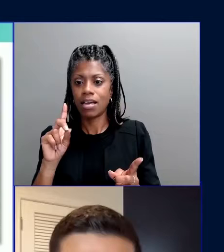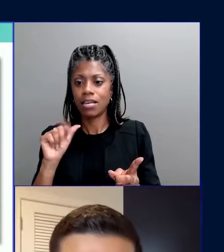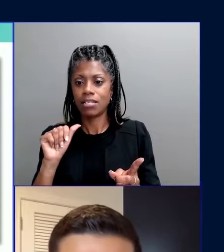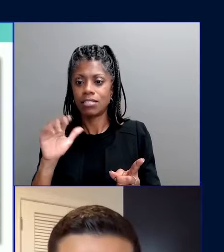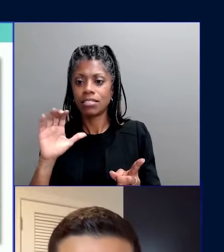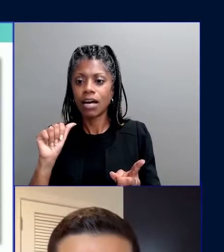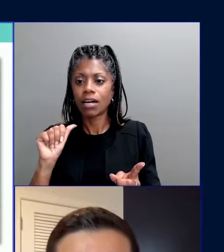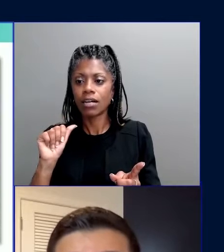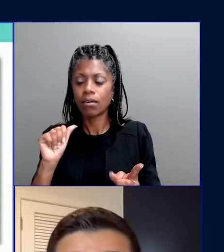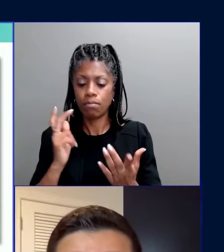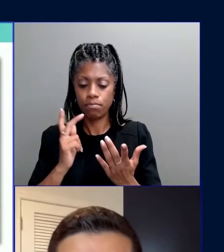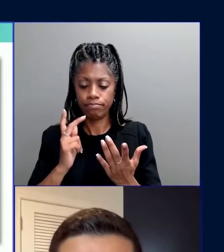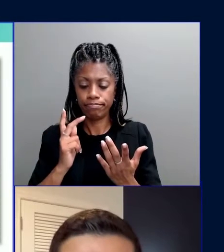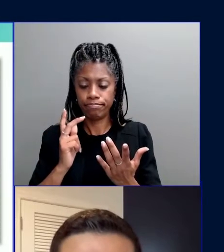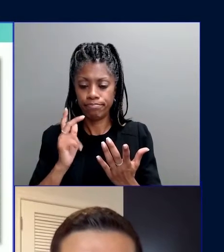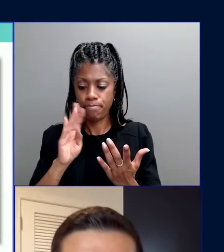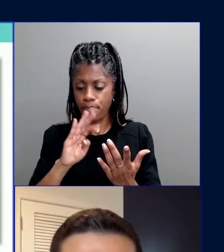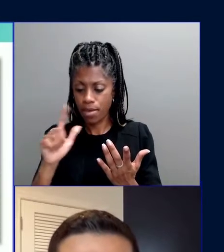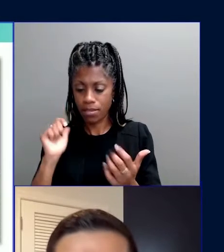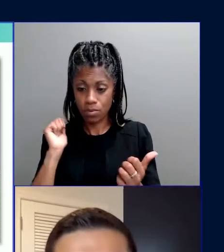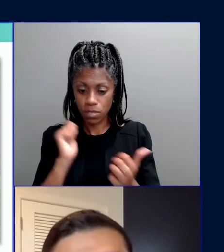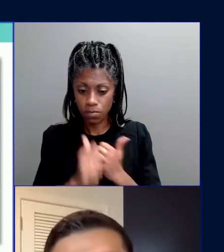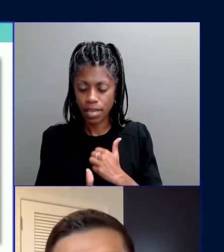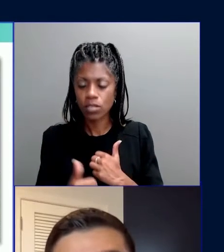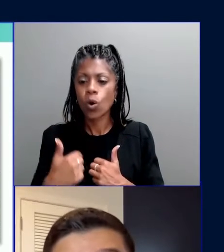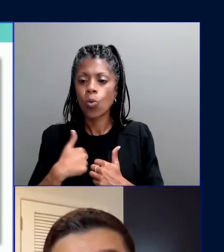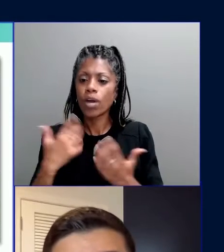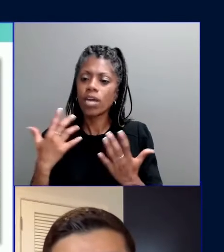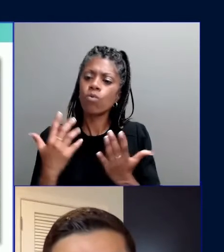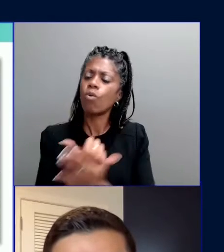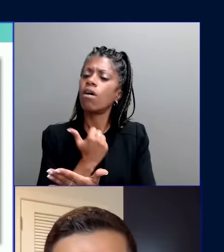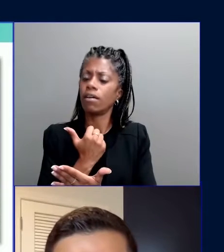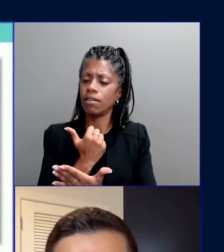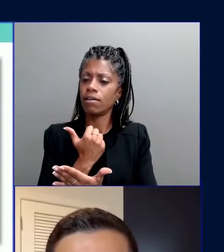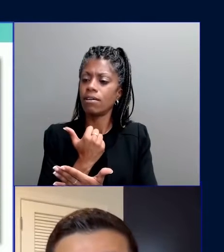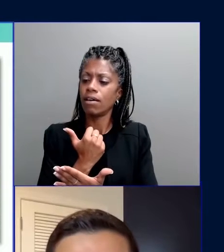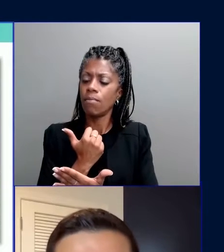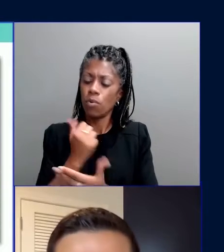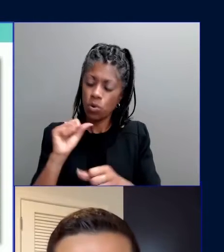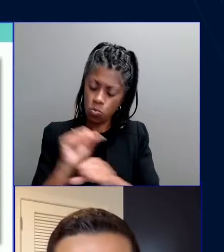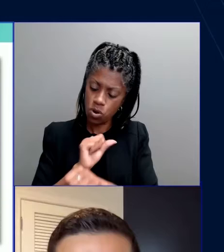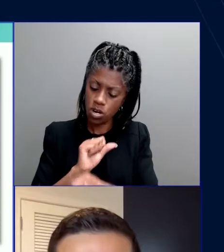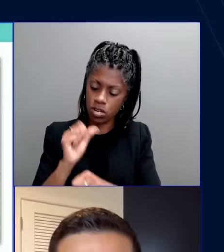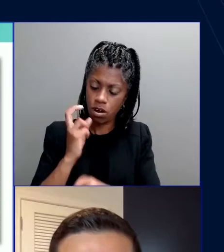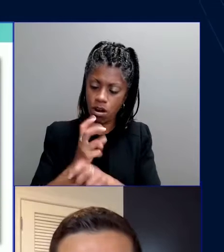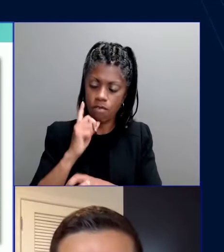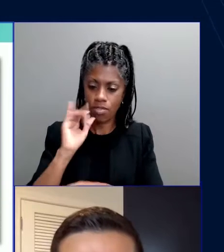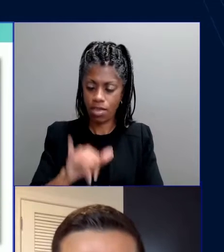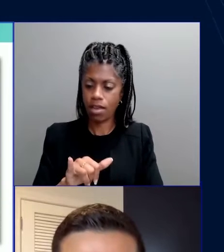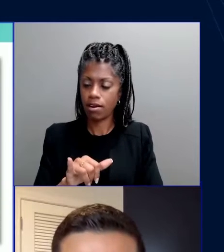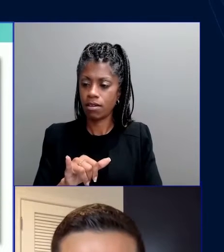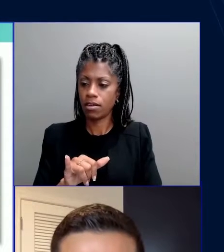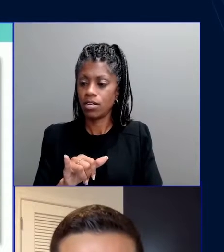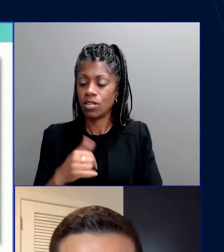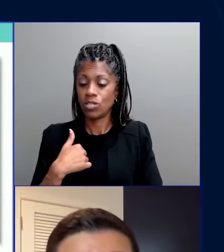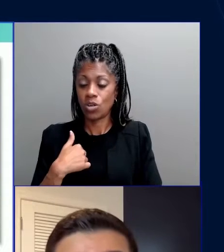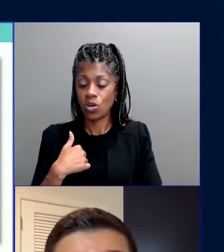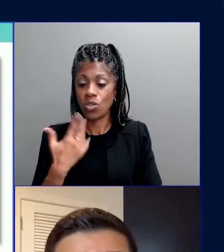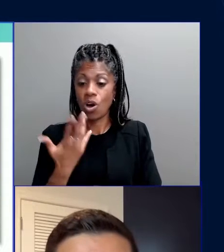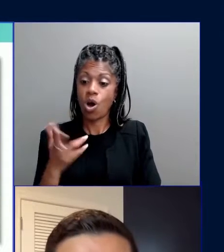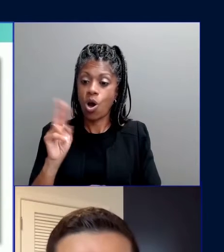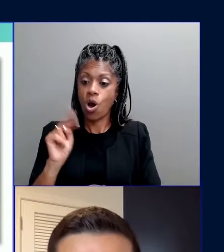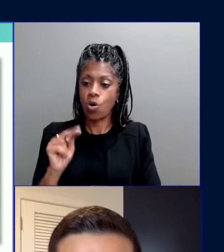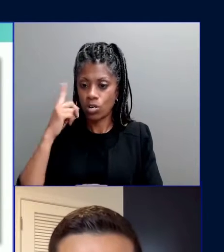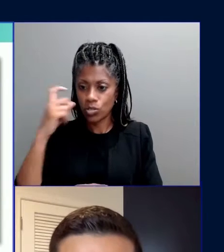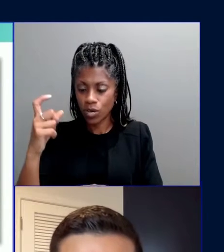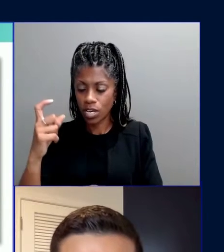movement building. And it is a victory that was won and implemented through United We Dream's Own the Dream and Right to Dream campaigns, which were